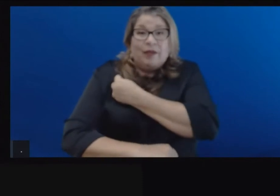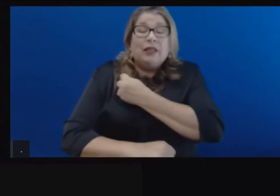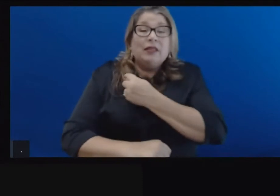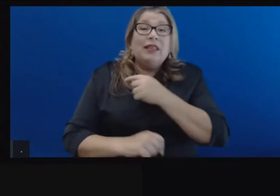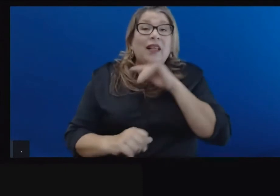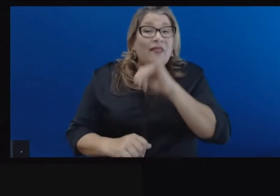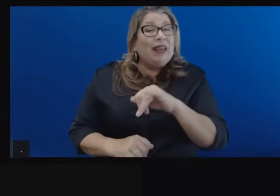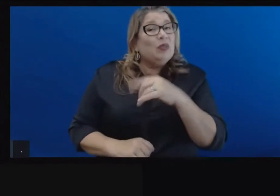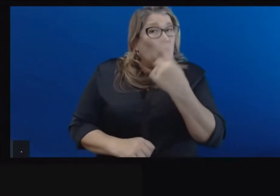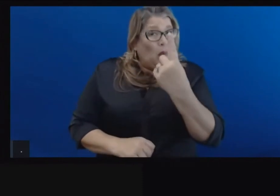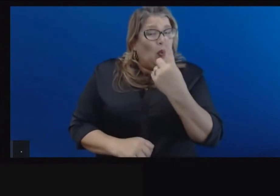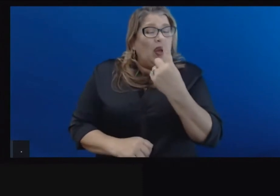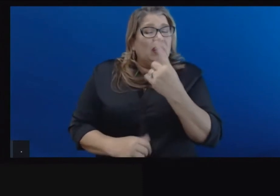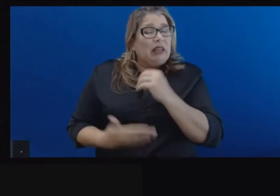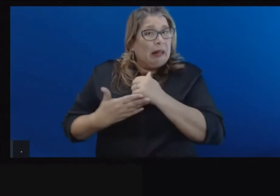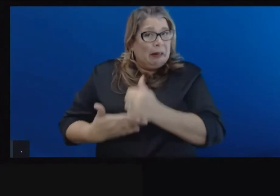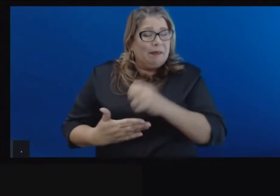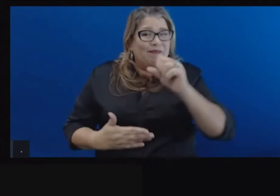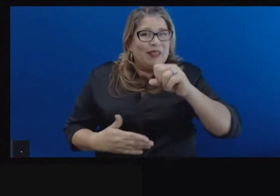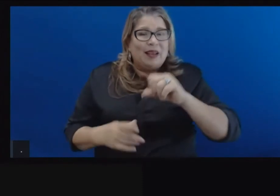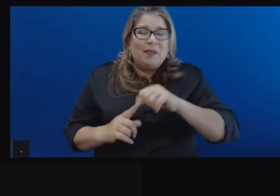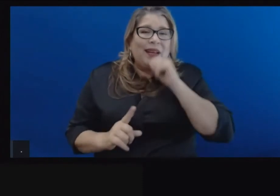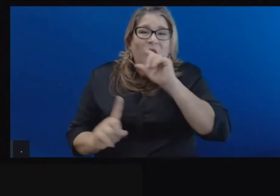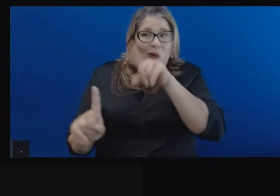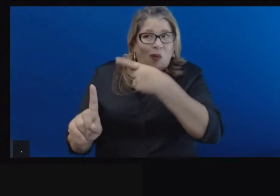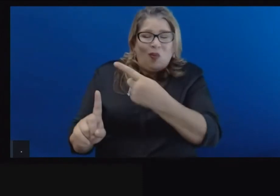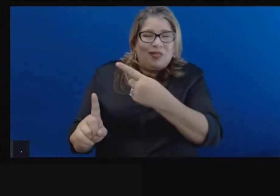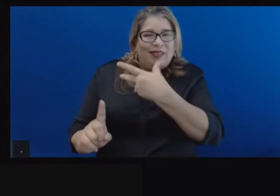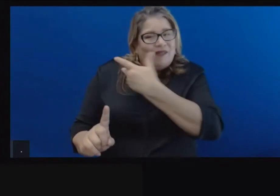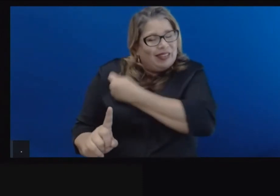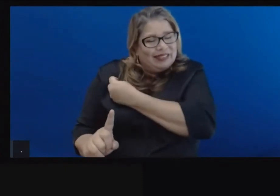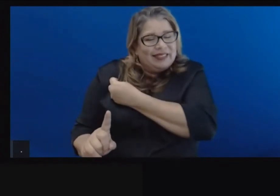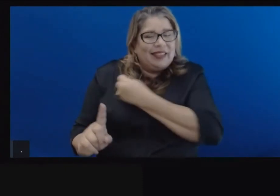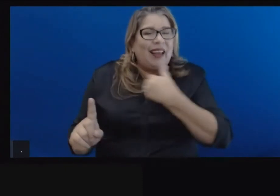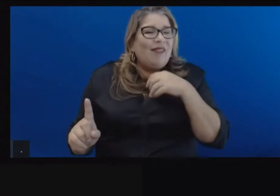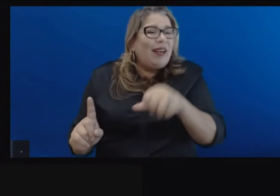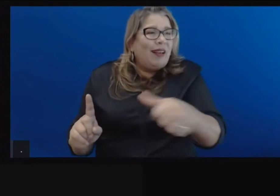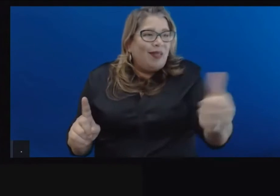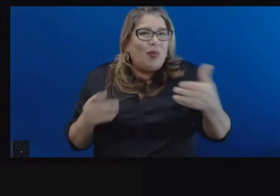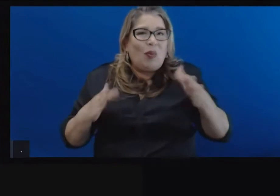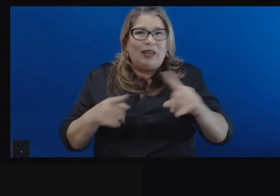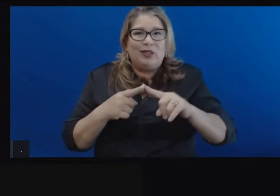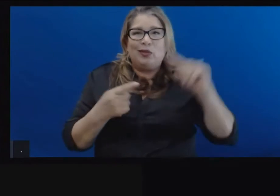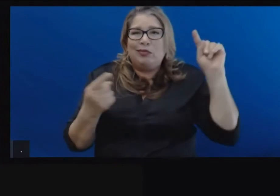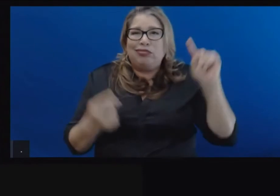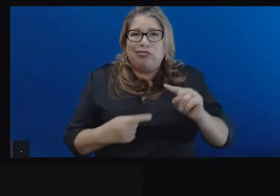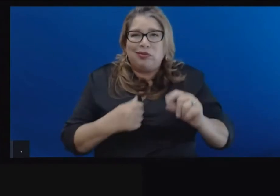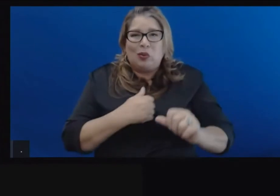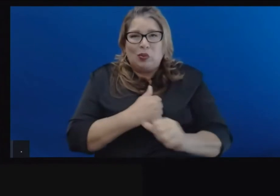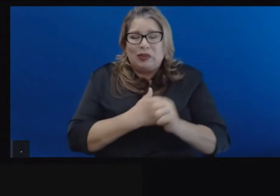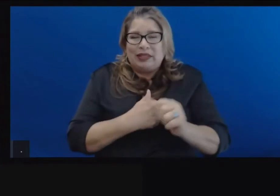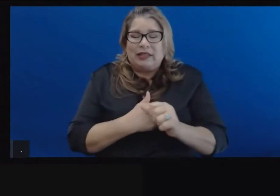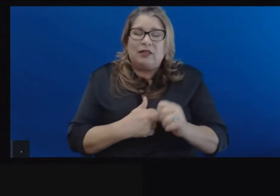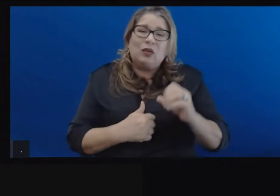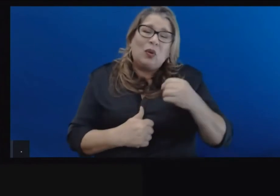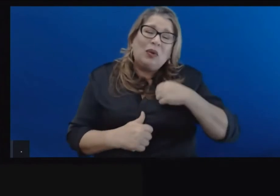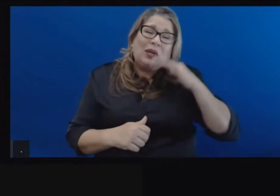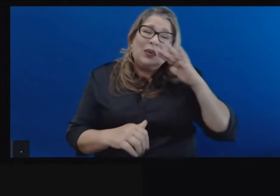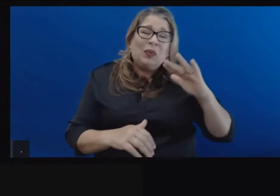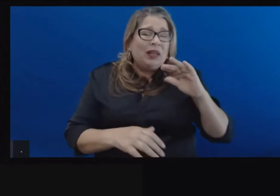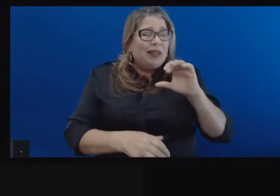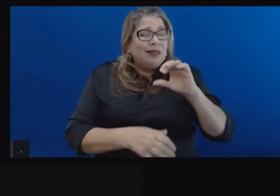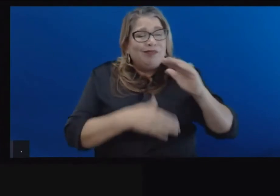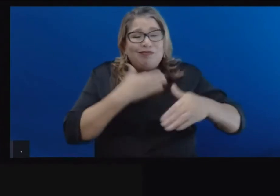lower risk environment. So how that plays out in schools, I think, will be something we continue to work on, and we will see. I'm not